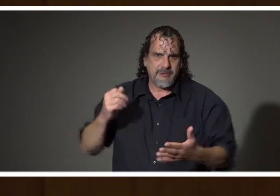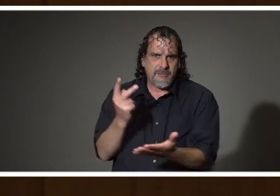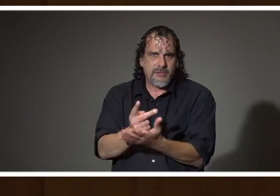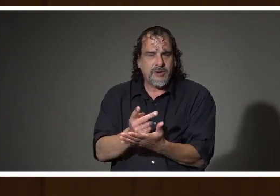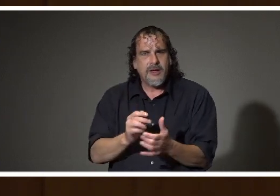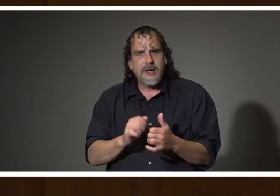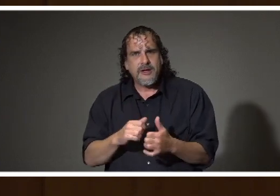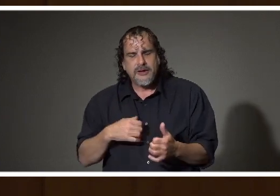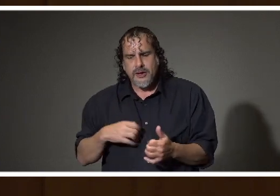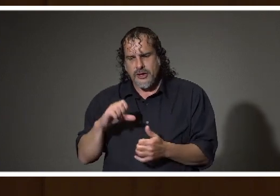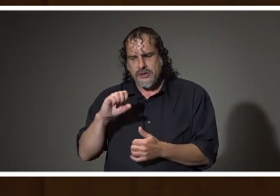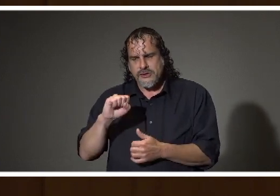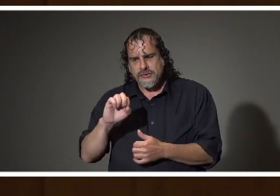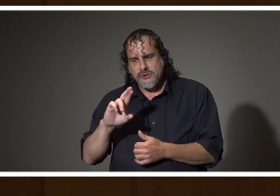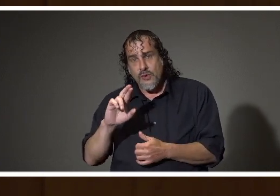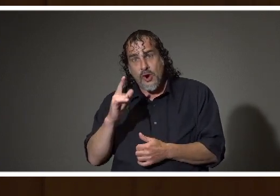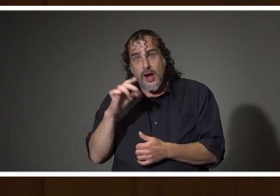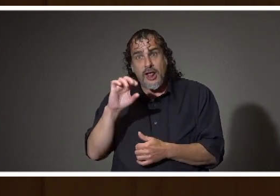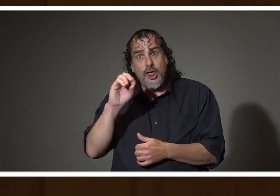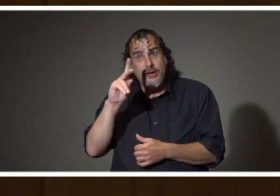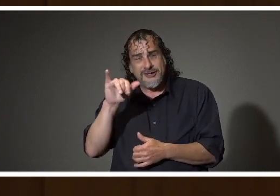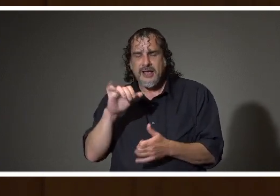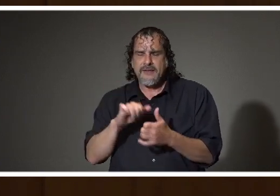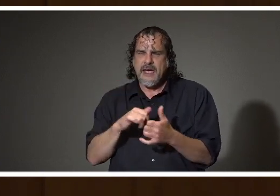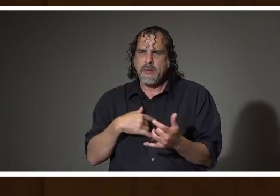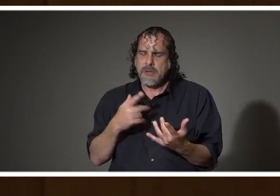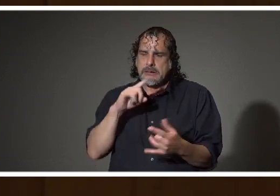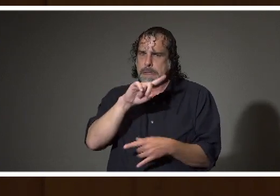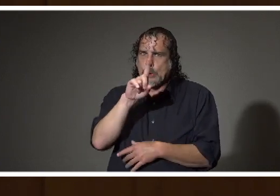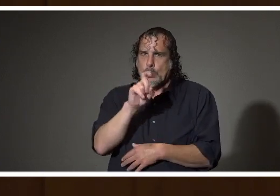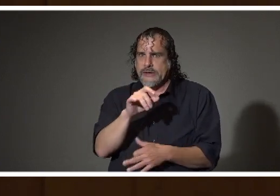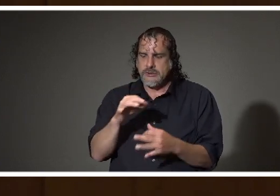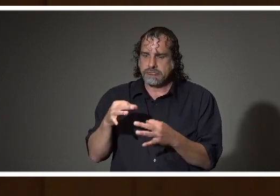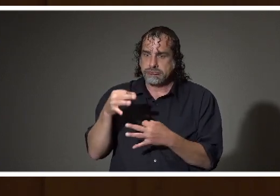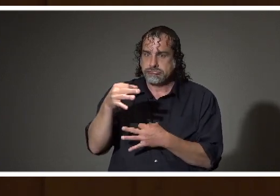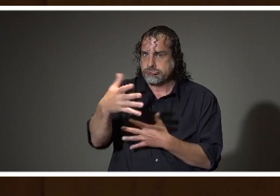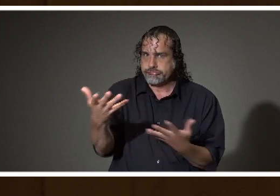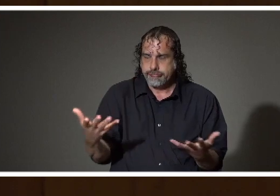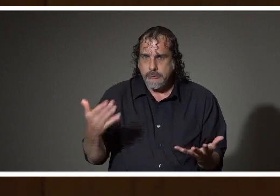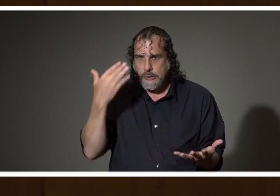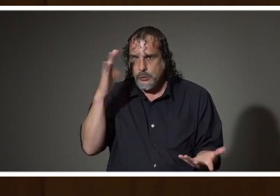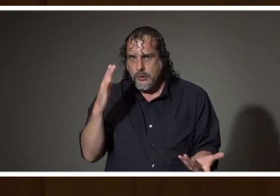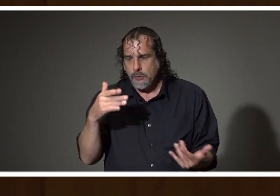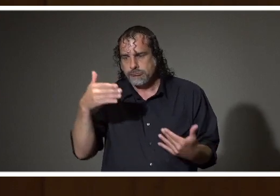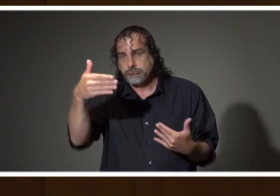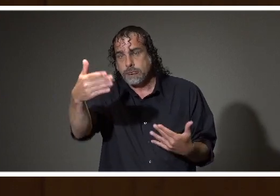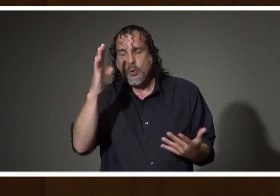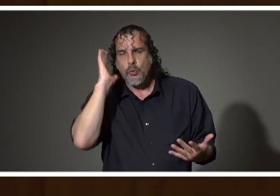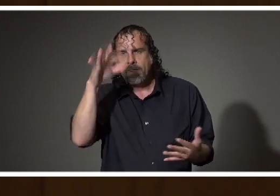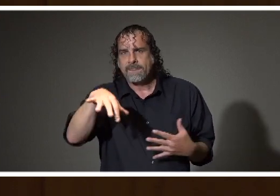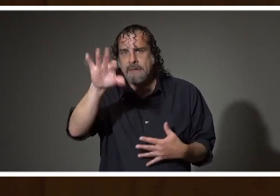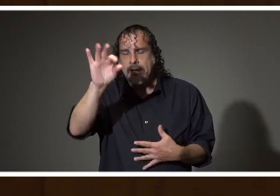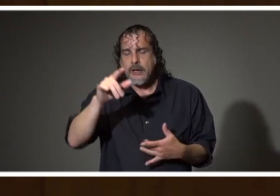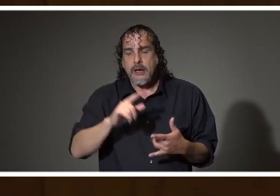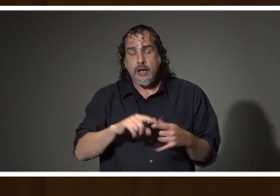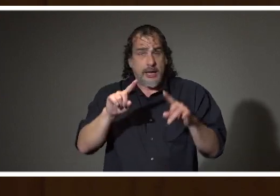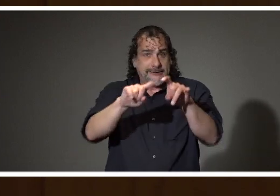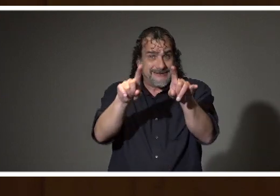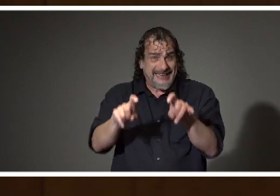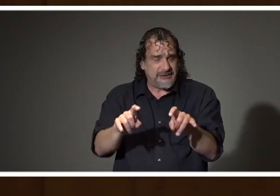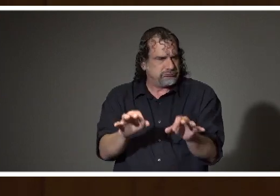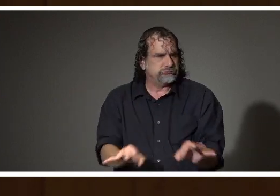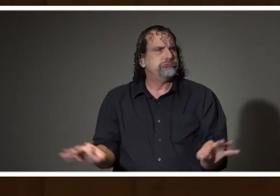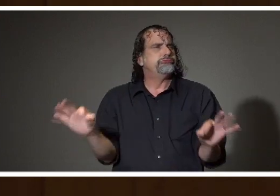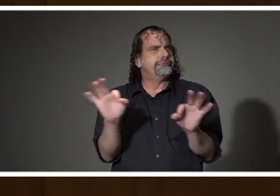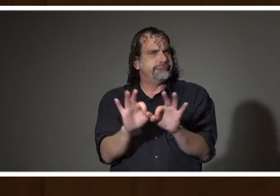Serology is really going to be a question mark going forward, but a promising one. As far as access to testing, it's going to be very important. Like we mentioned before, if we really